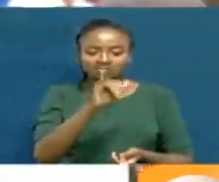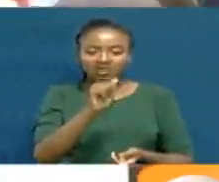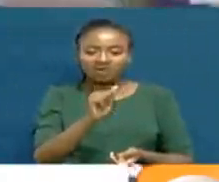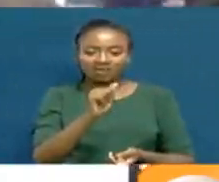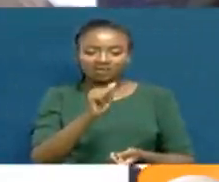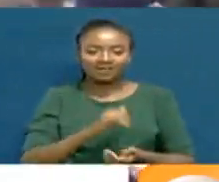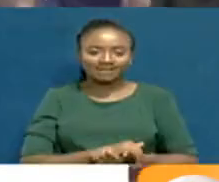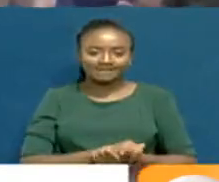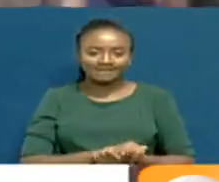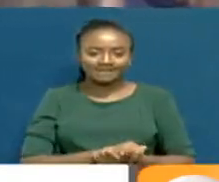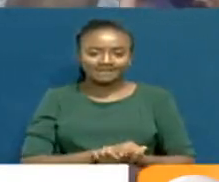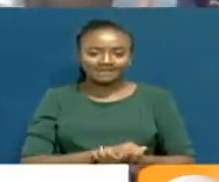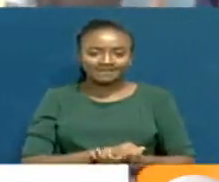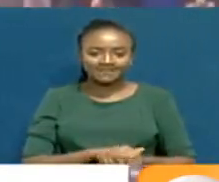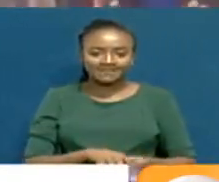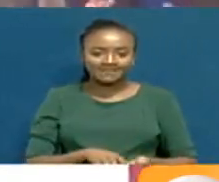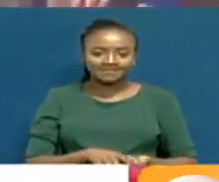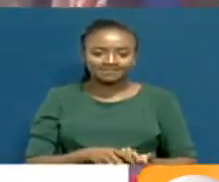Cherengani.